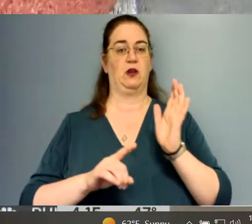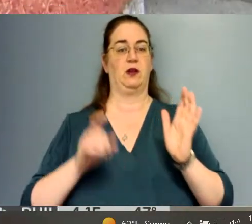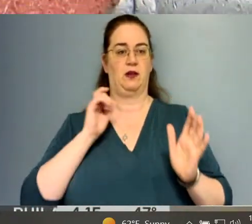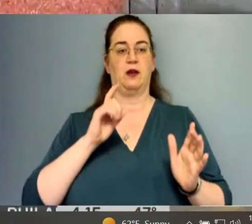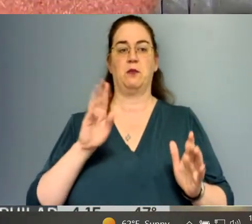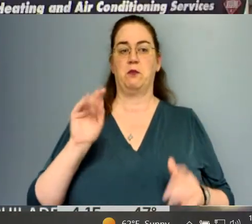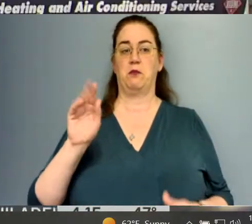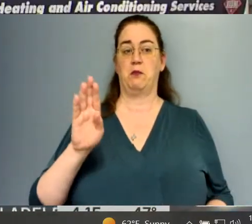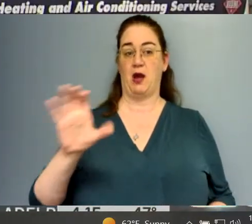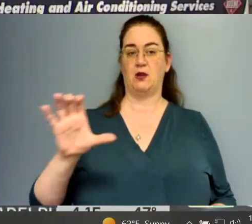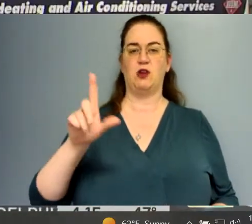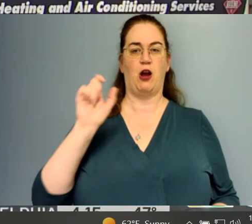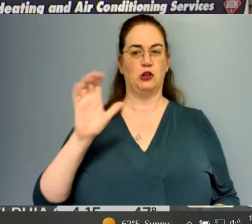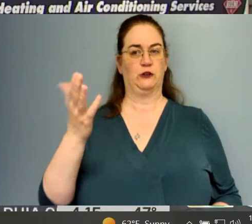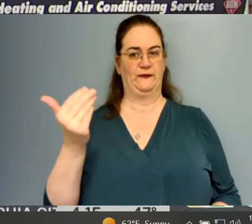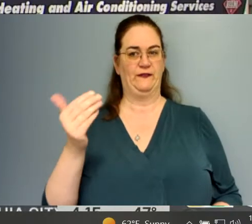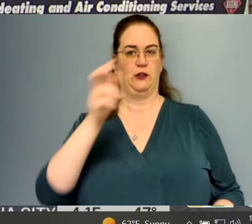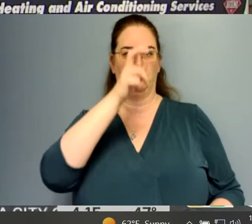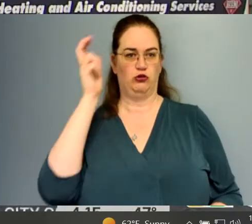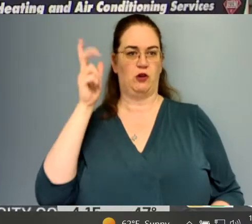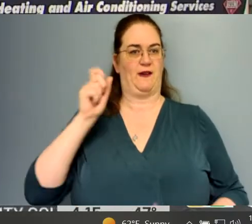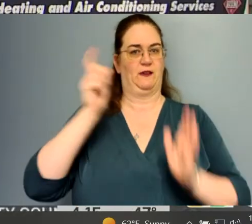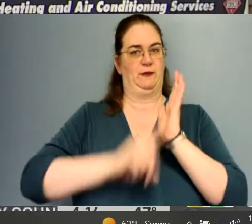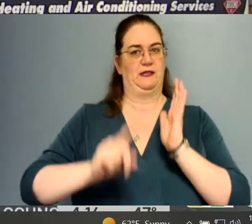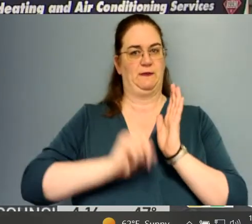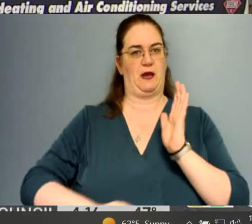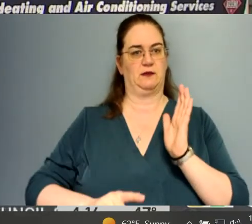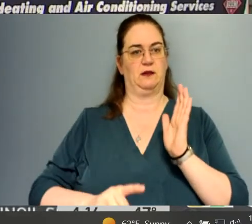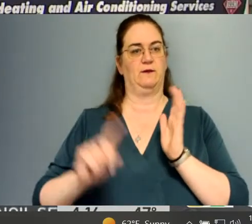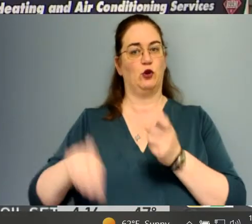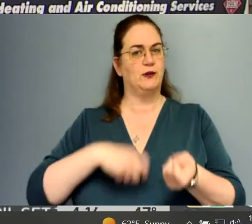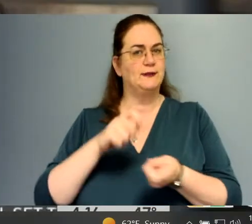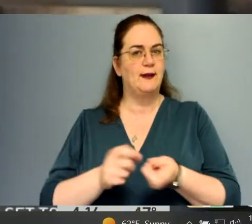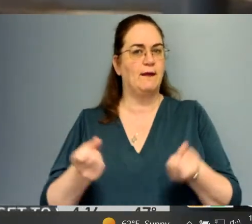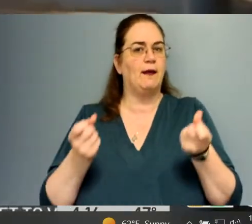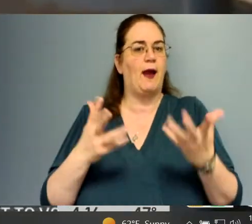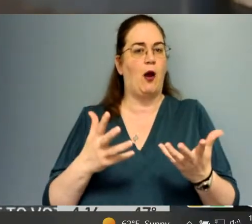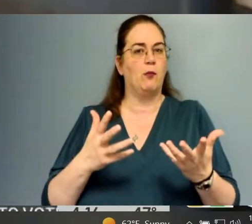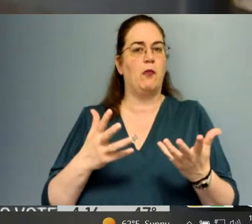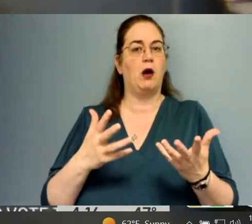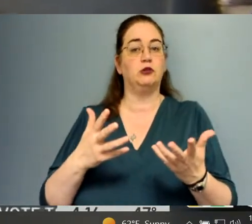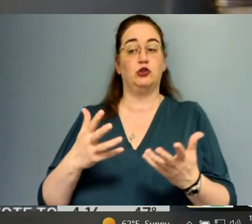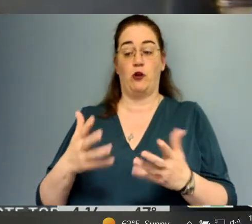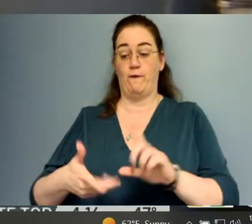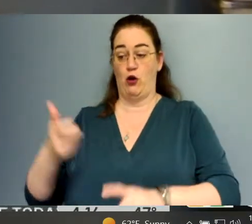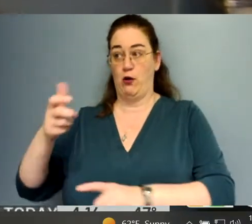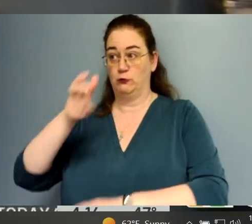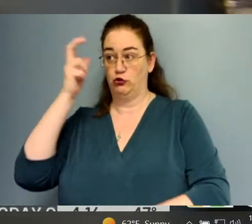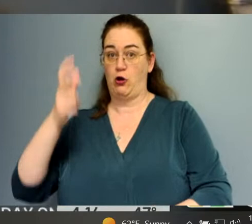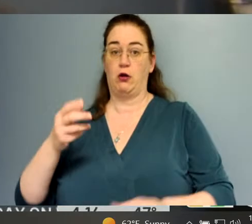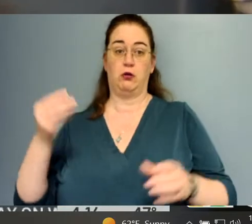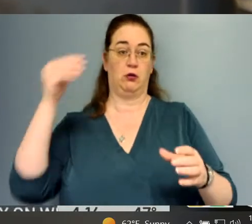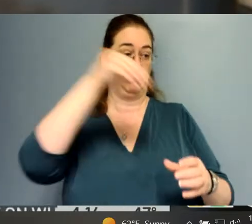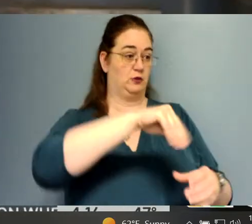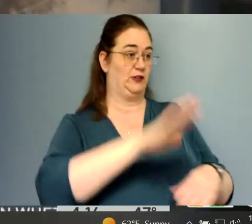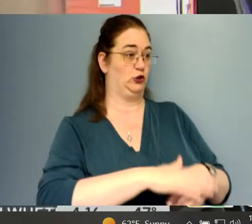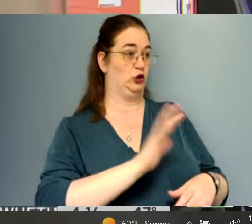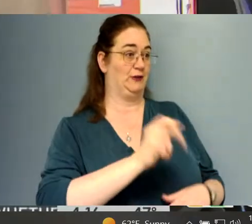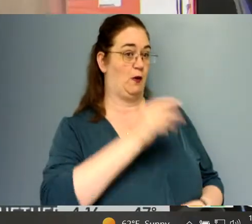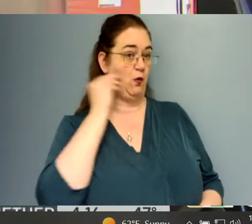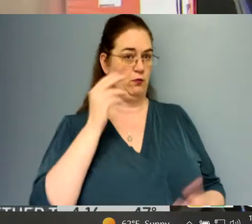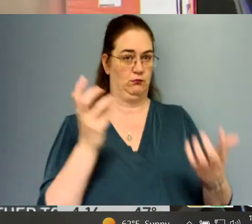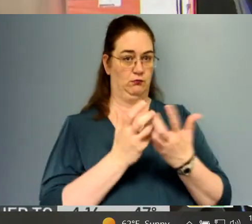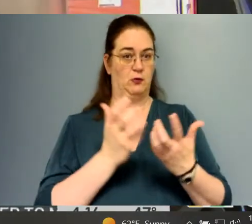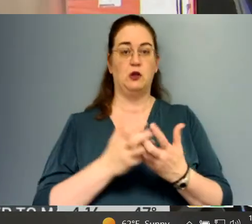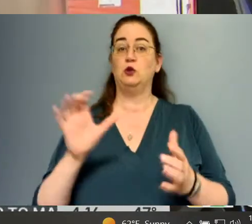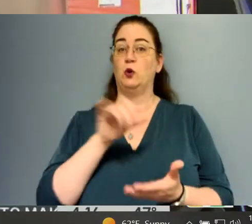that's 115 trucks that have to be inspected for exactly how much is coming out of here and going into your tank at home. To do